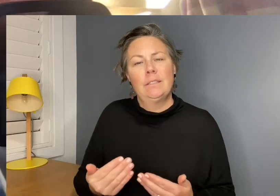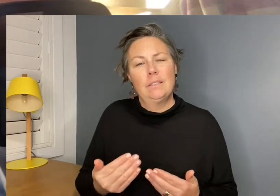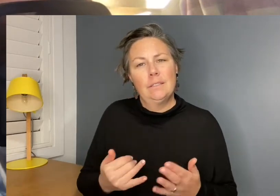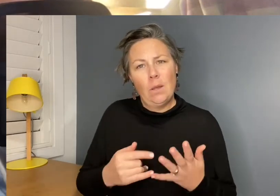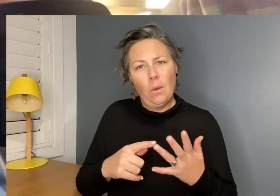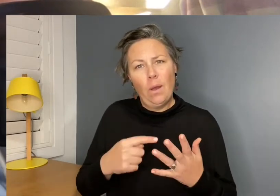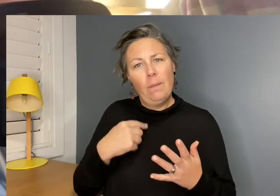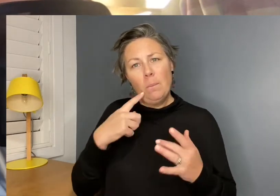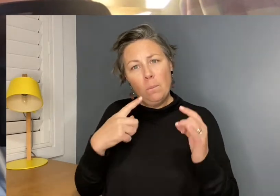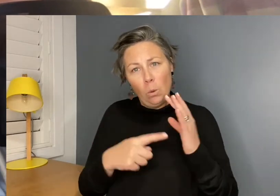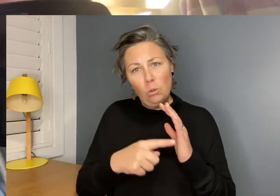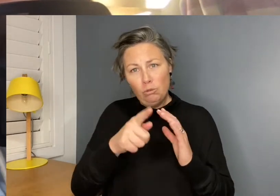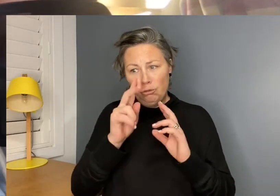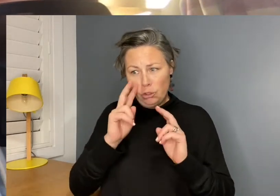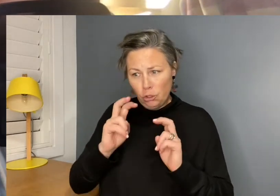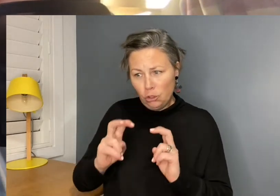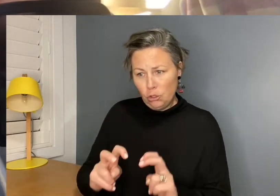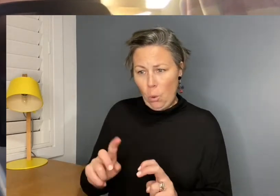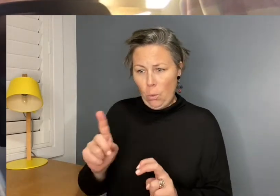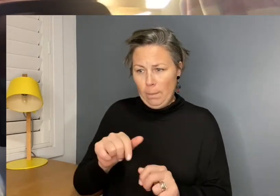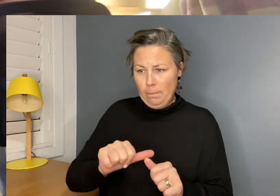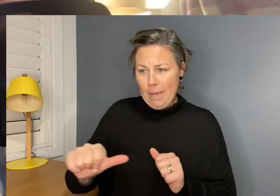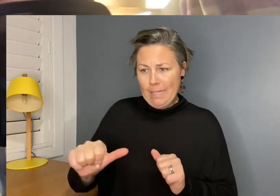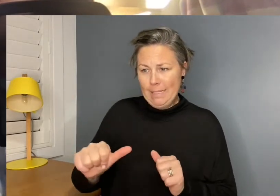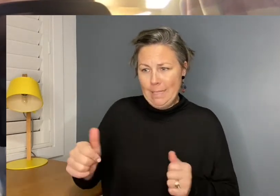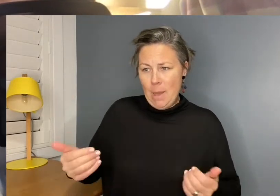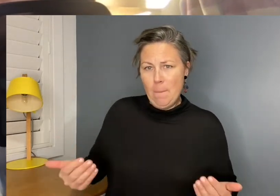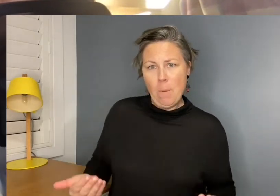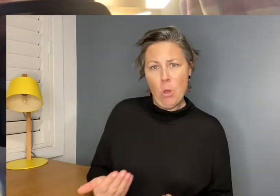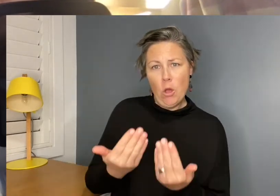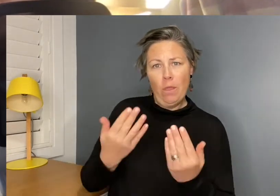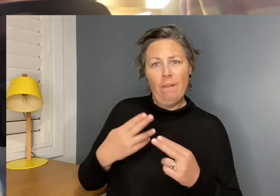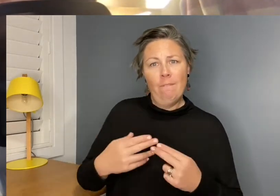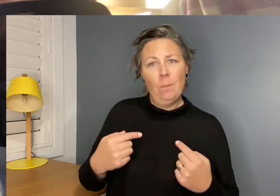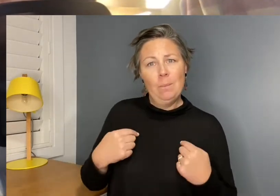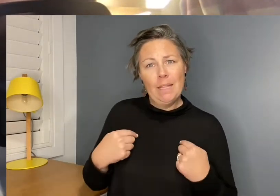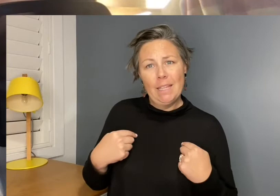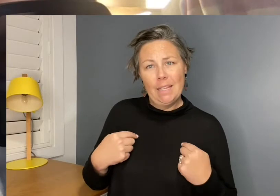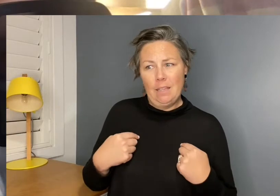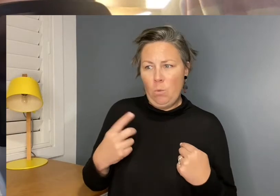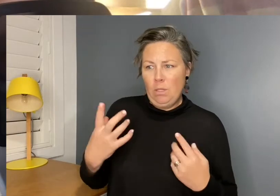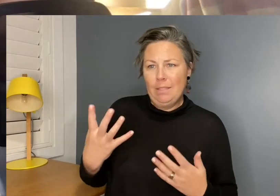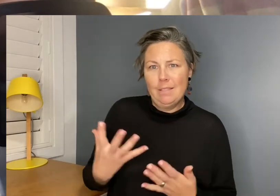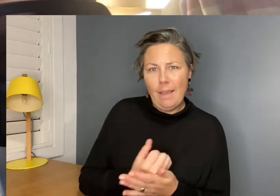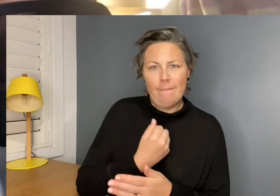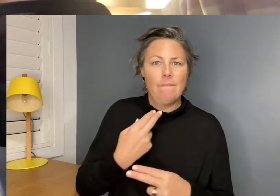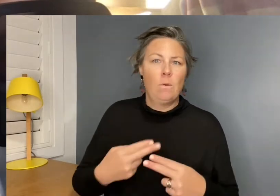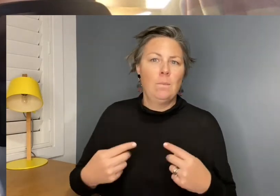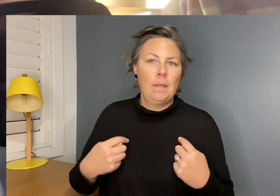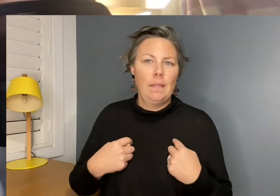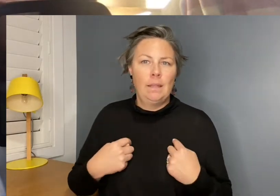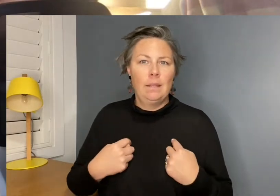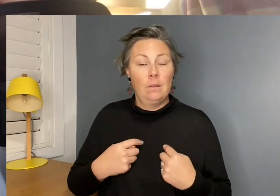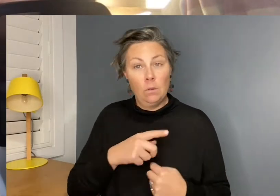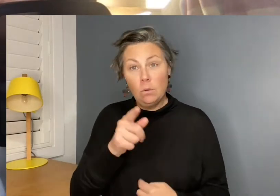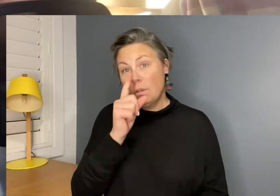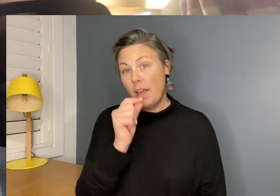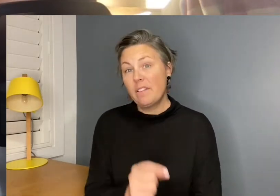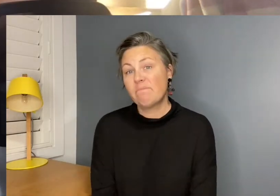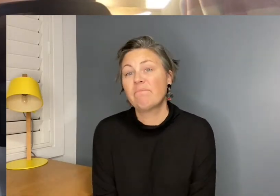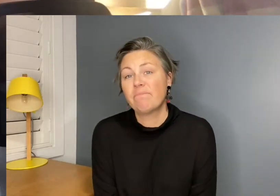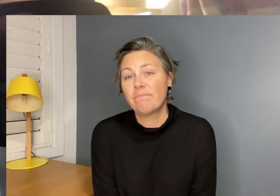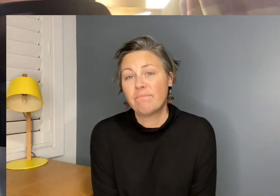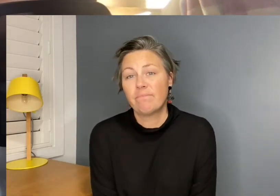want to, go and educate yourself, because everybody absolutely has the chance to,